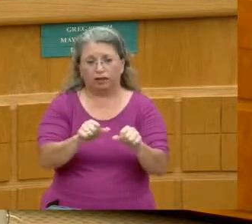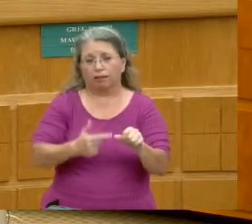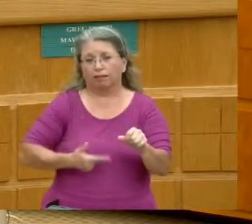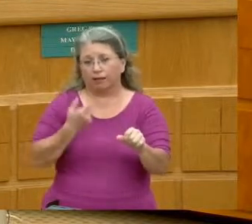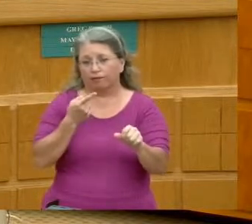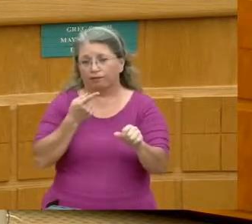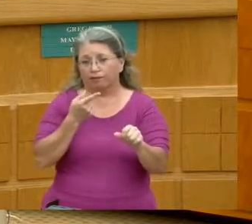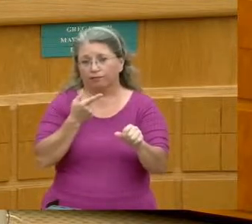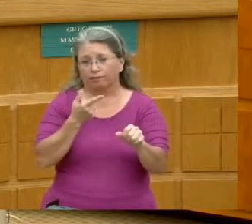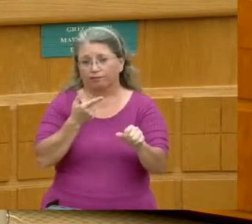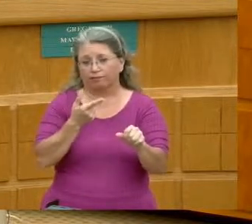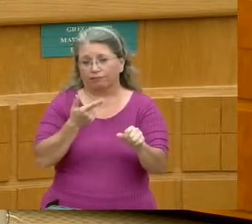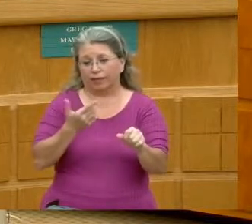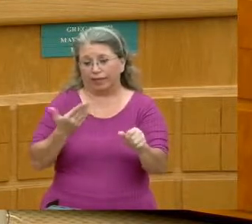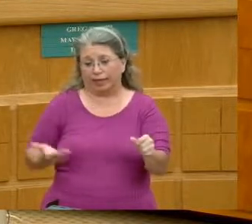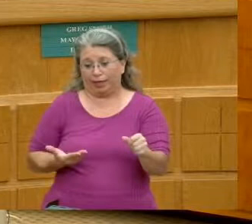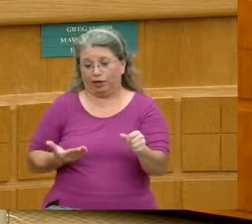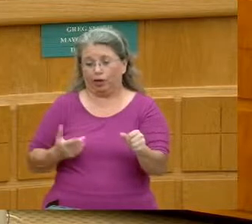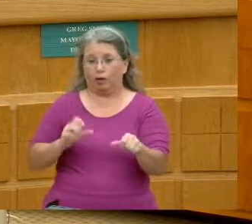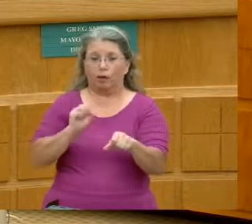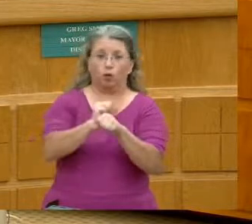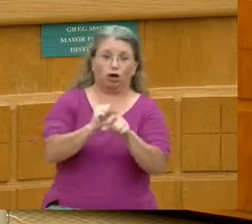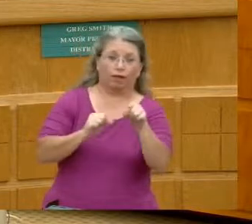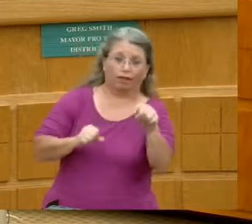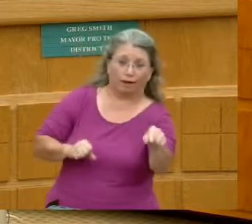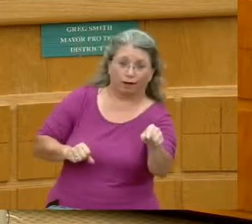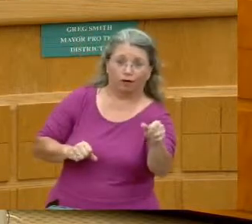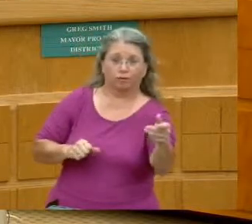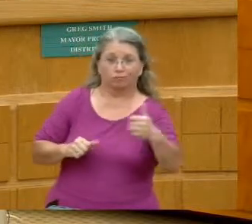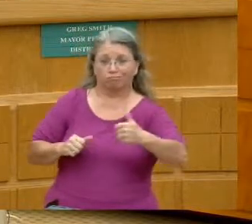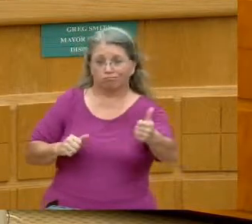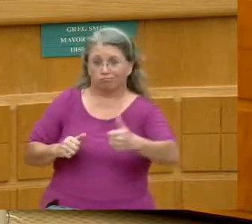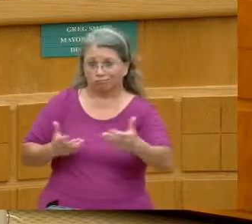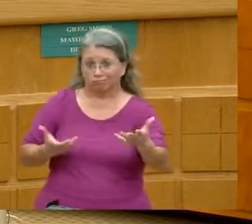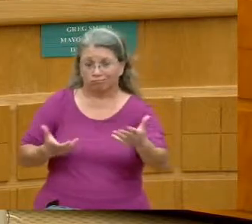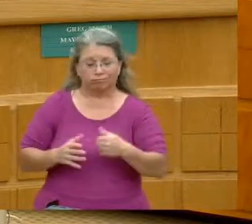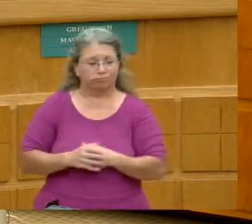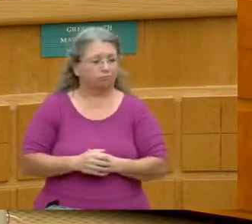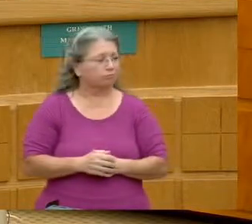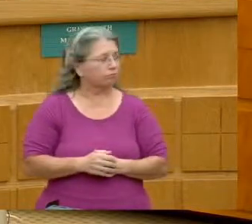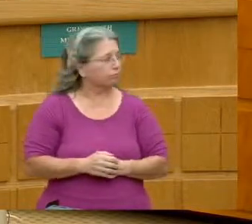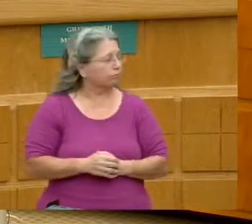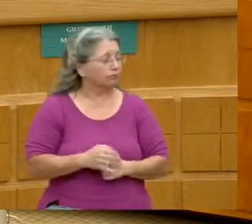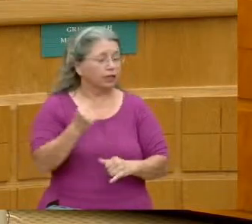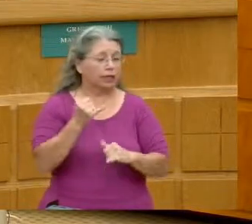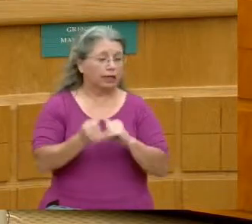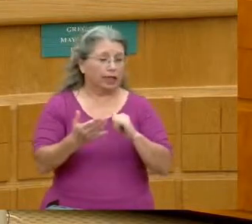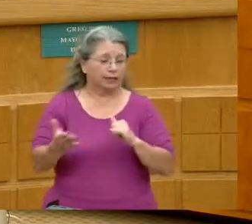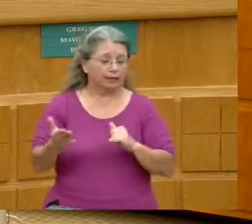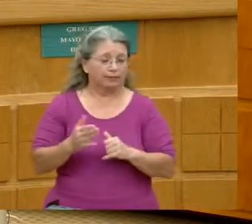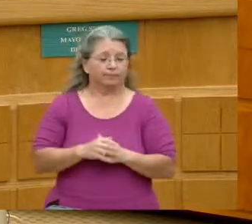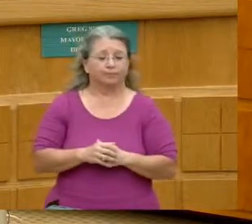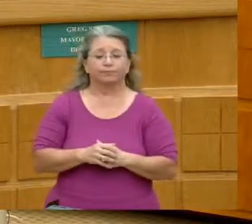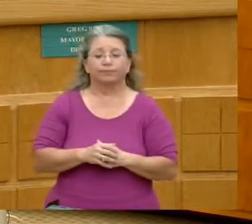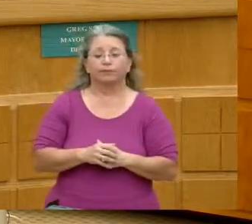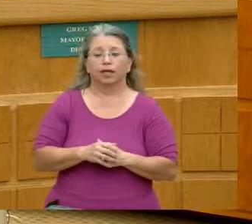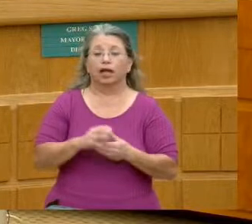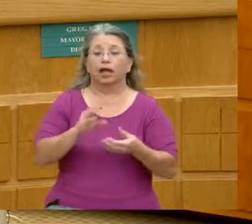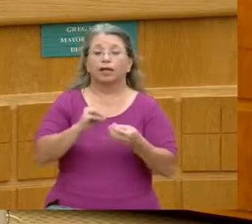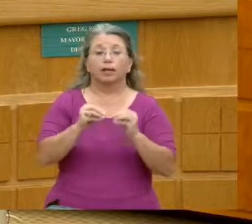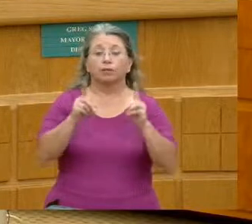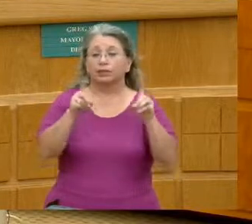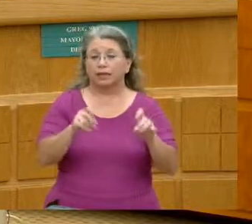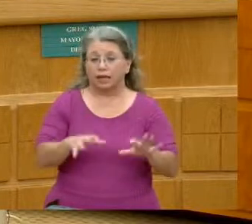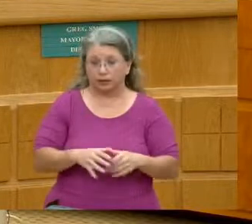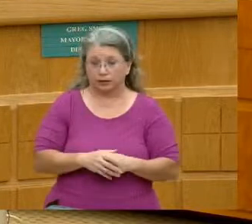Okay, now this brings us to the last things that we're looking at, which is the number of tests. So the first thing you'll see is that, wow, we've had this